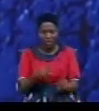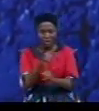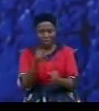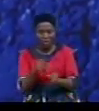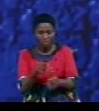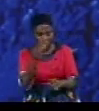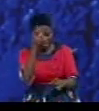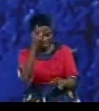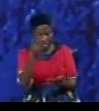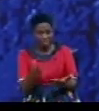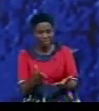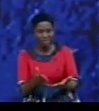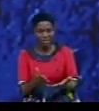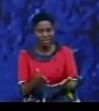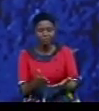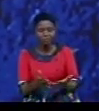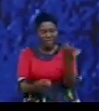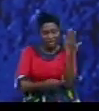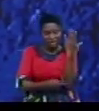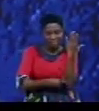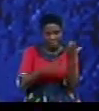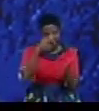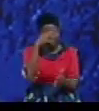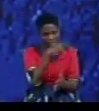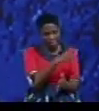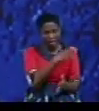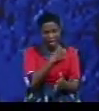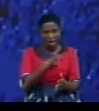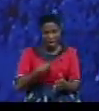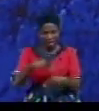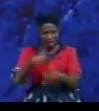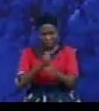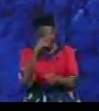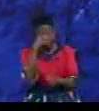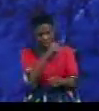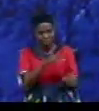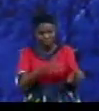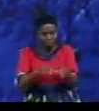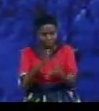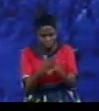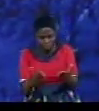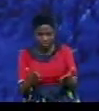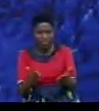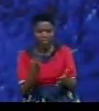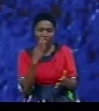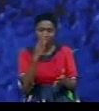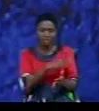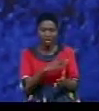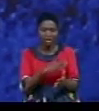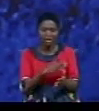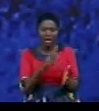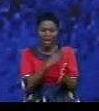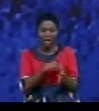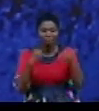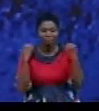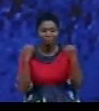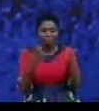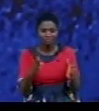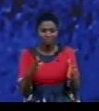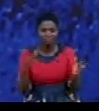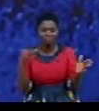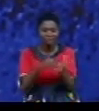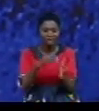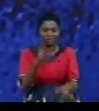him tempted him and made him do something here and thousands of people that but you know Christ